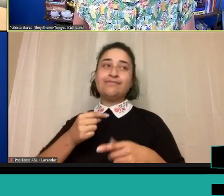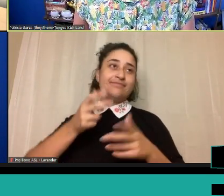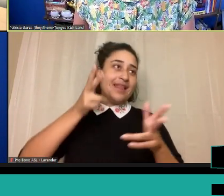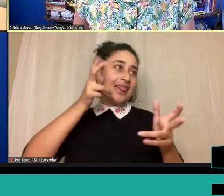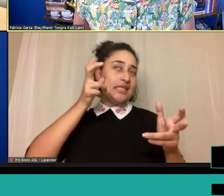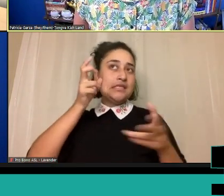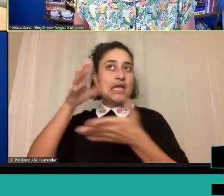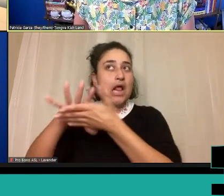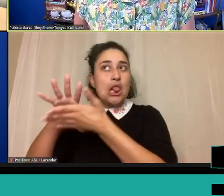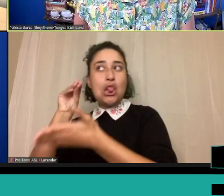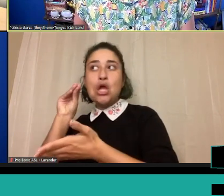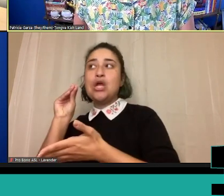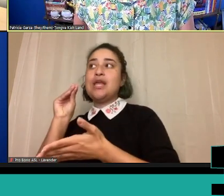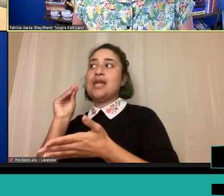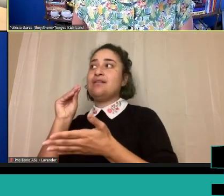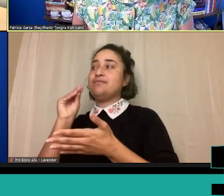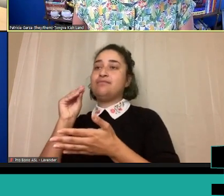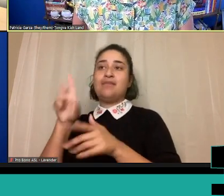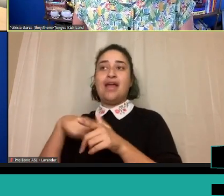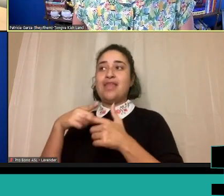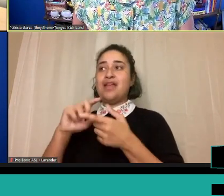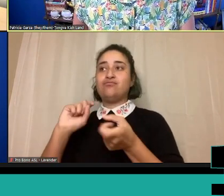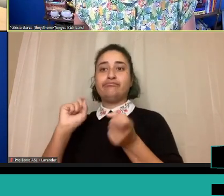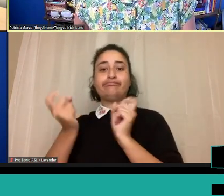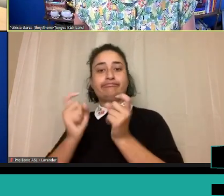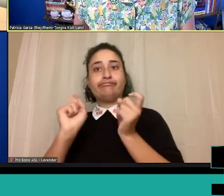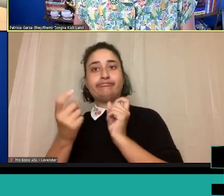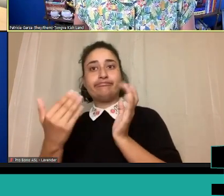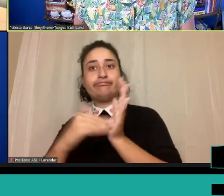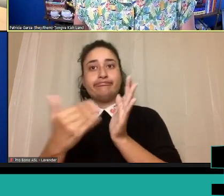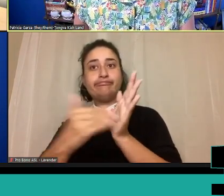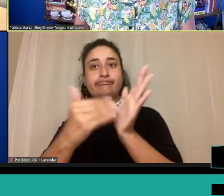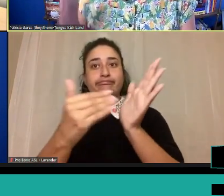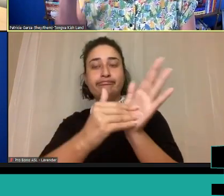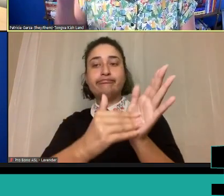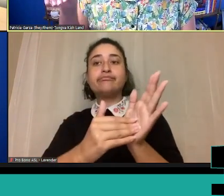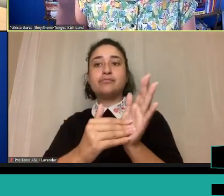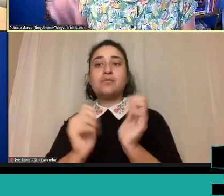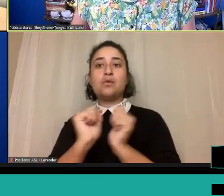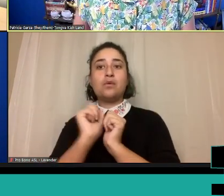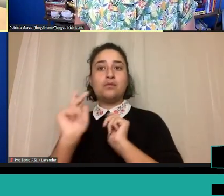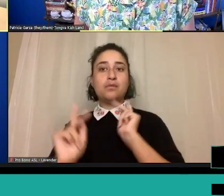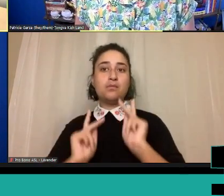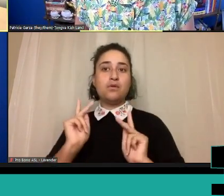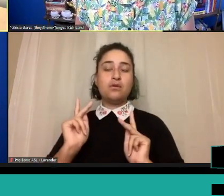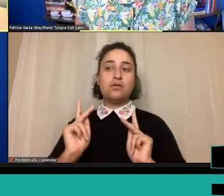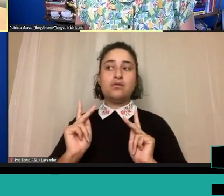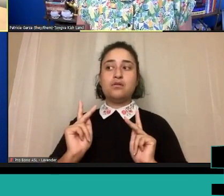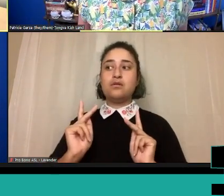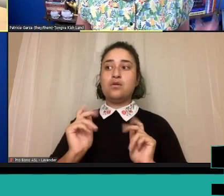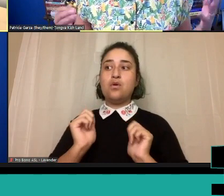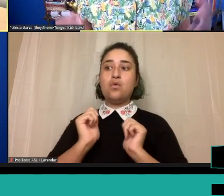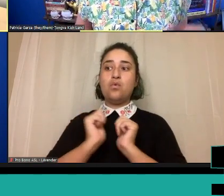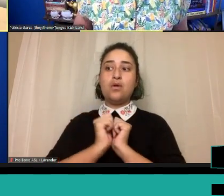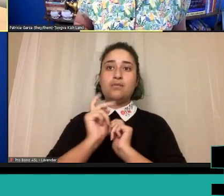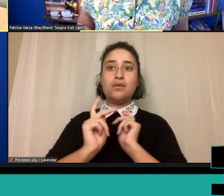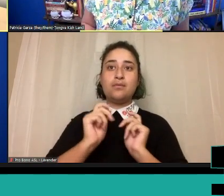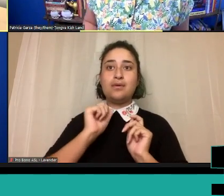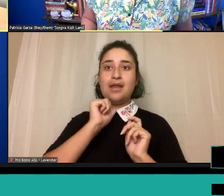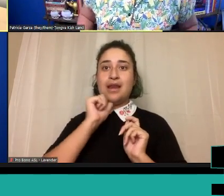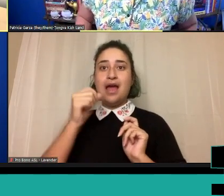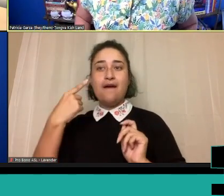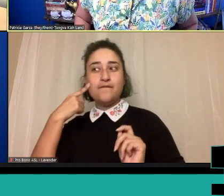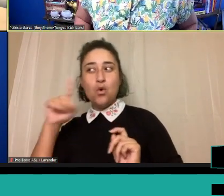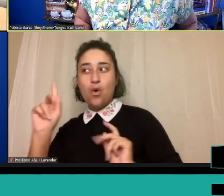and iteratively designing with folks and not for folks. That's something that I think she